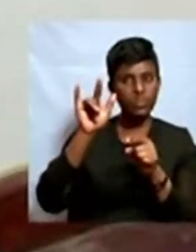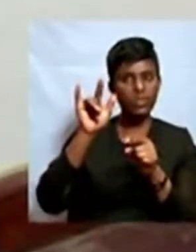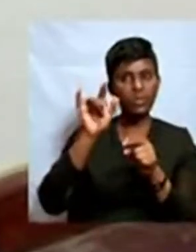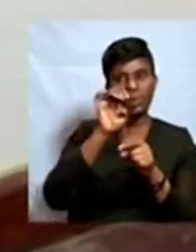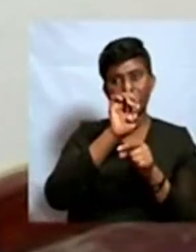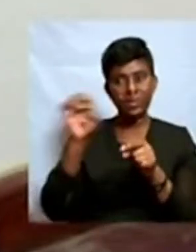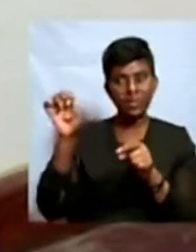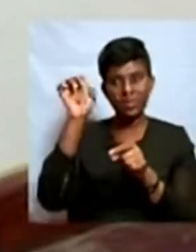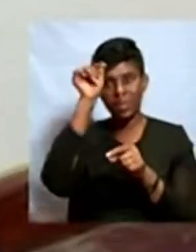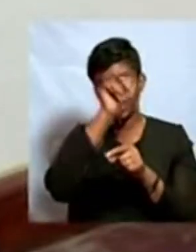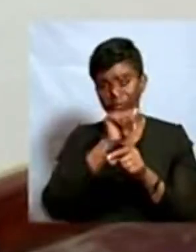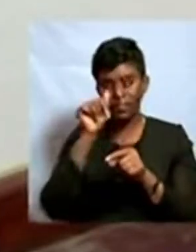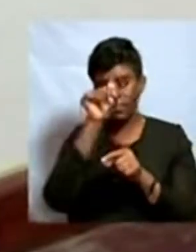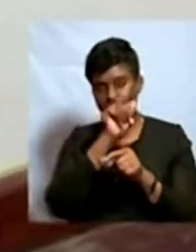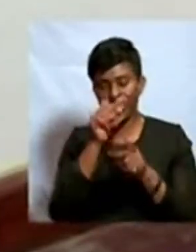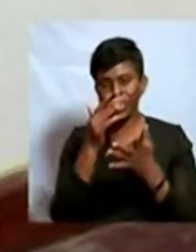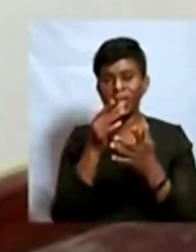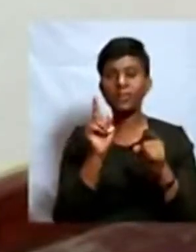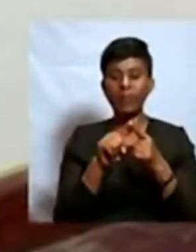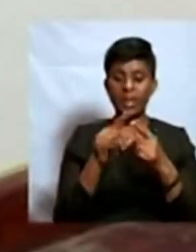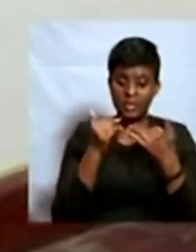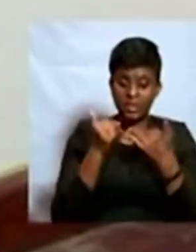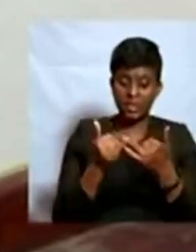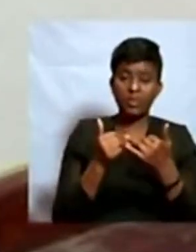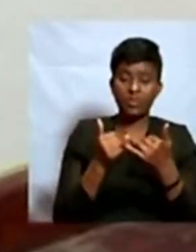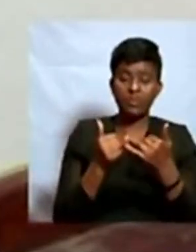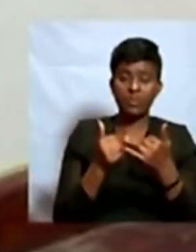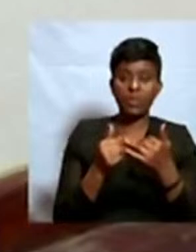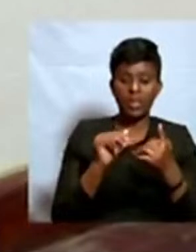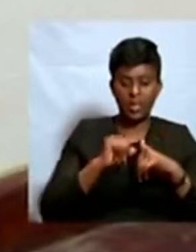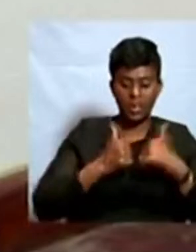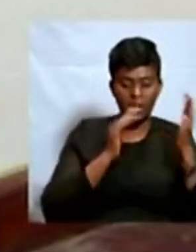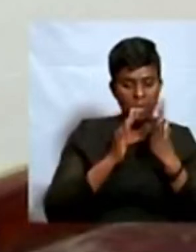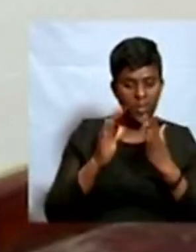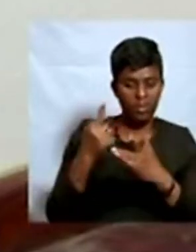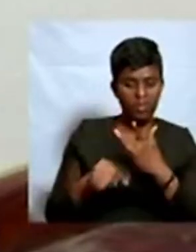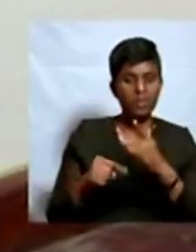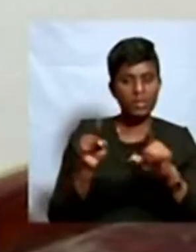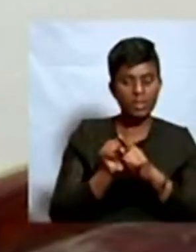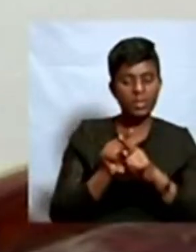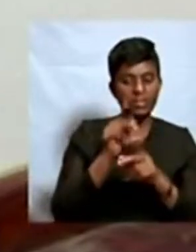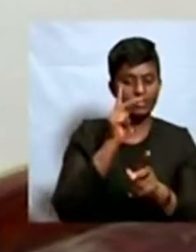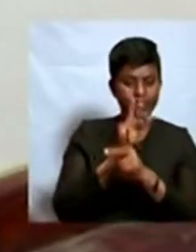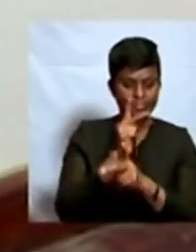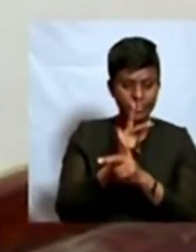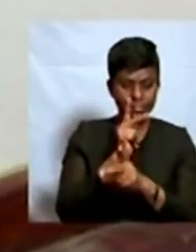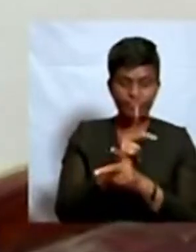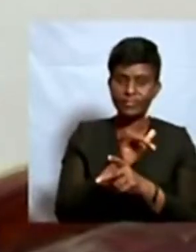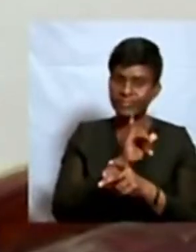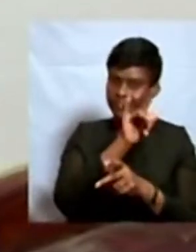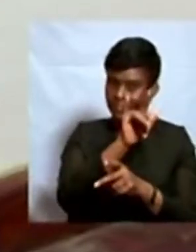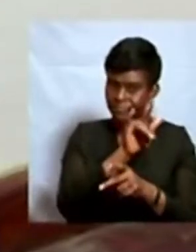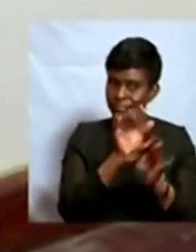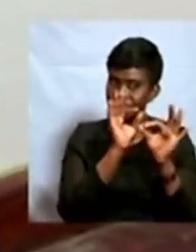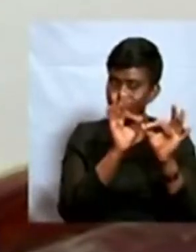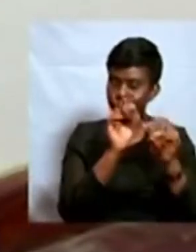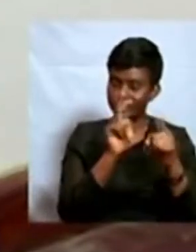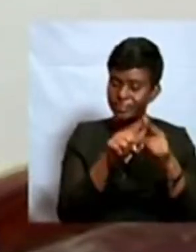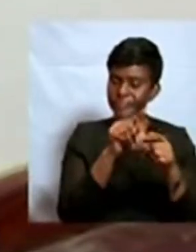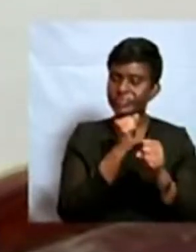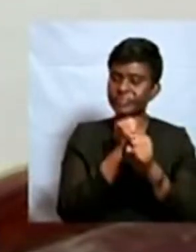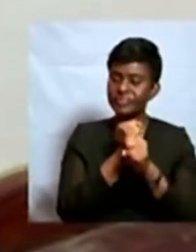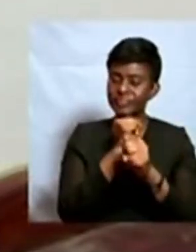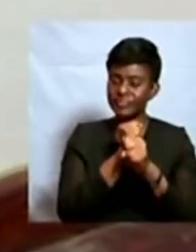Africa. That would be, but immediately our plan would be to keep the aircraft modern, but